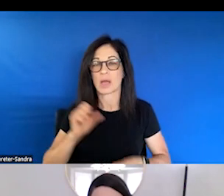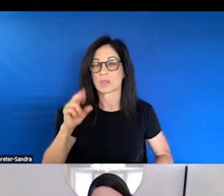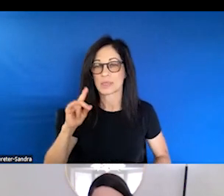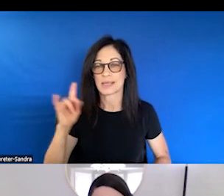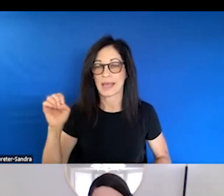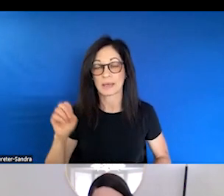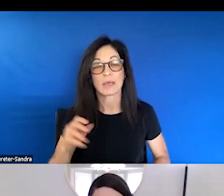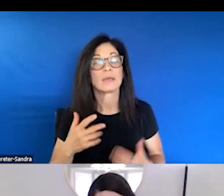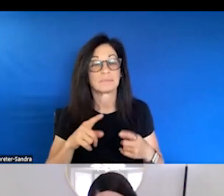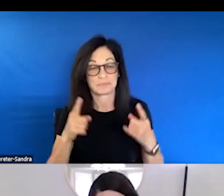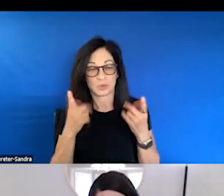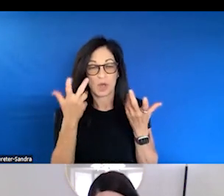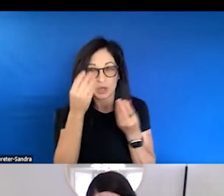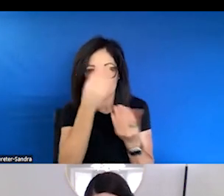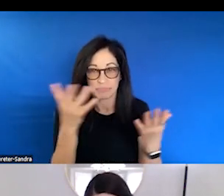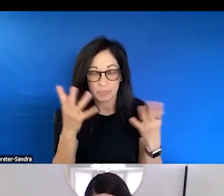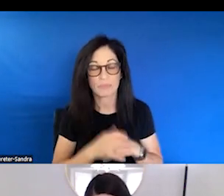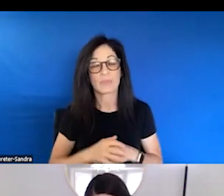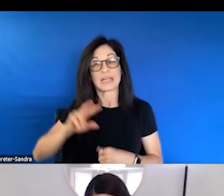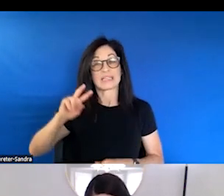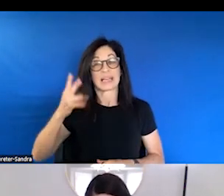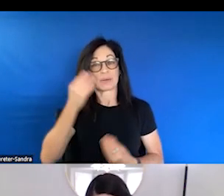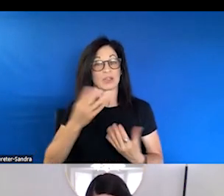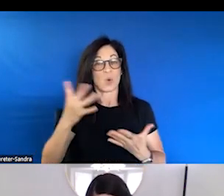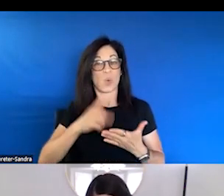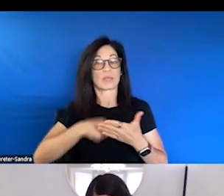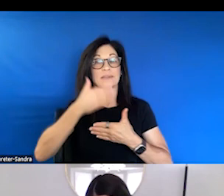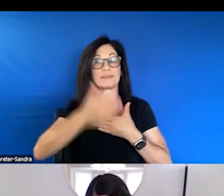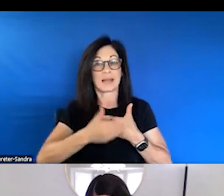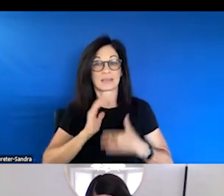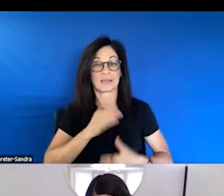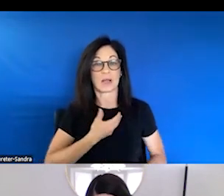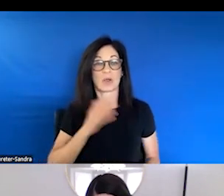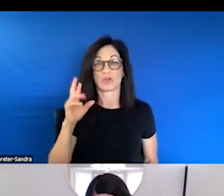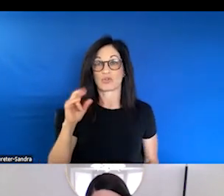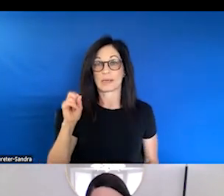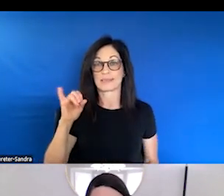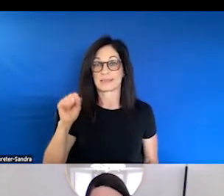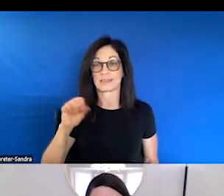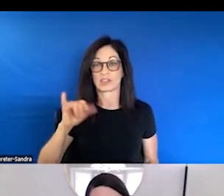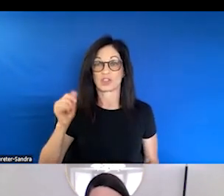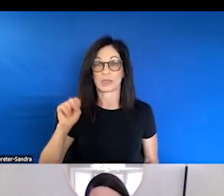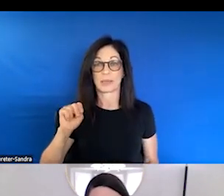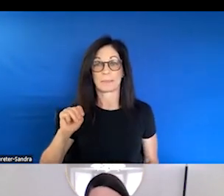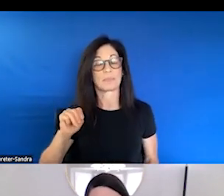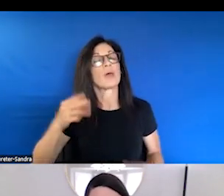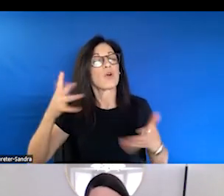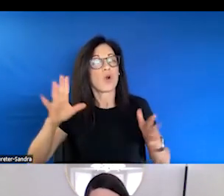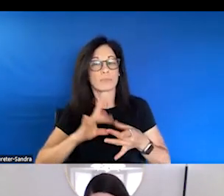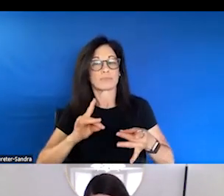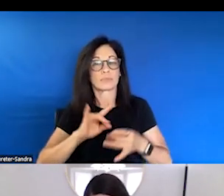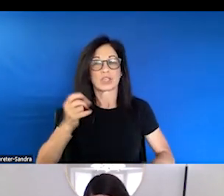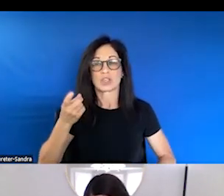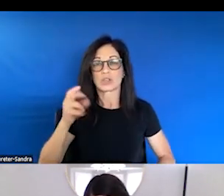Second, want to just preview what's coming up next on our Crisis Jam. As we already mentioned, Dr. John